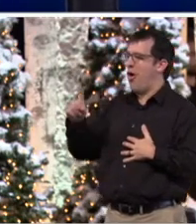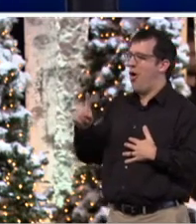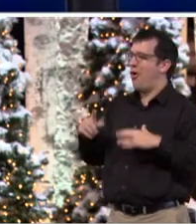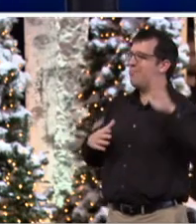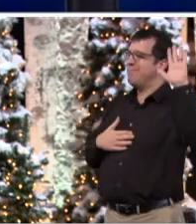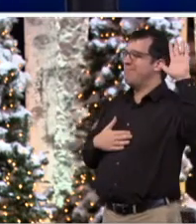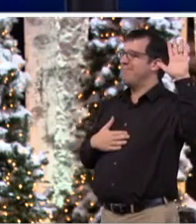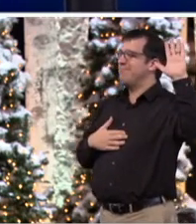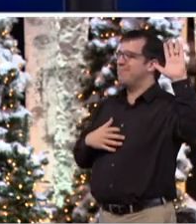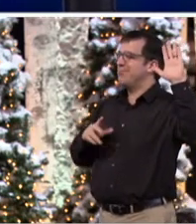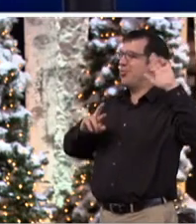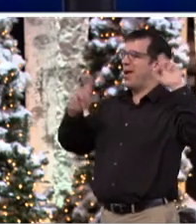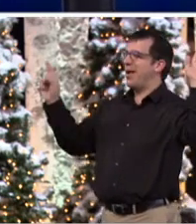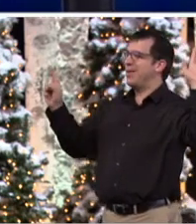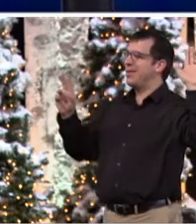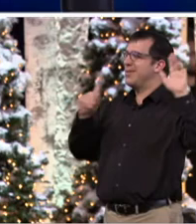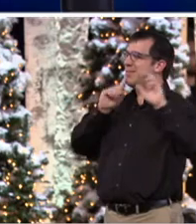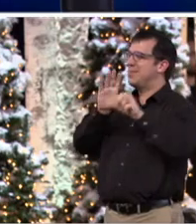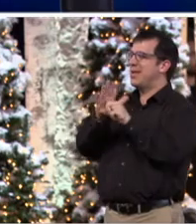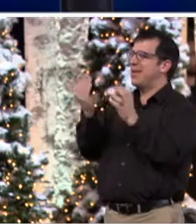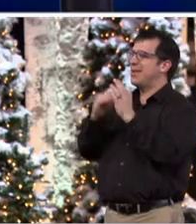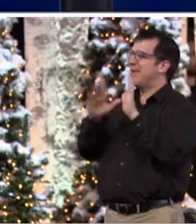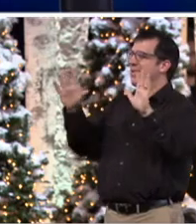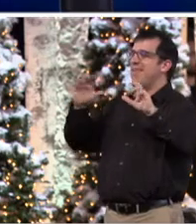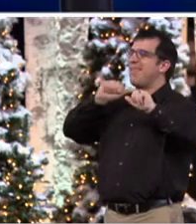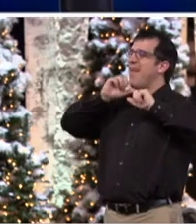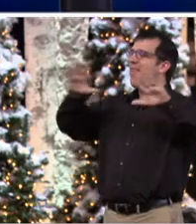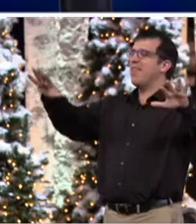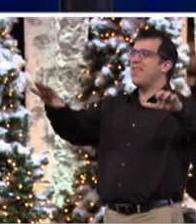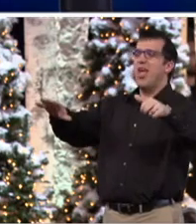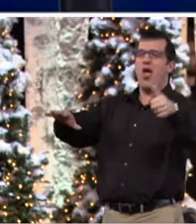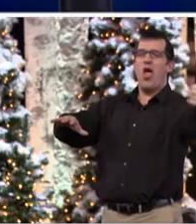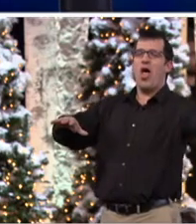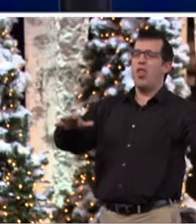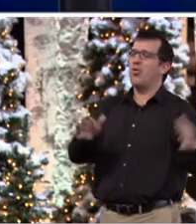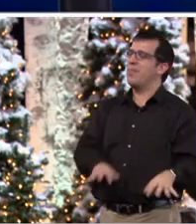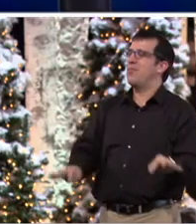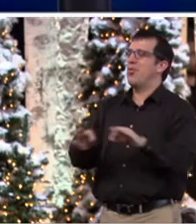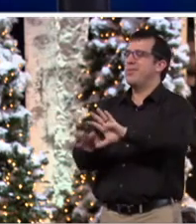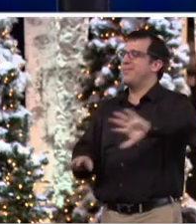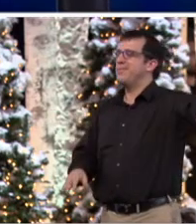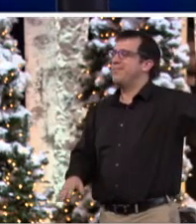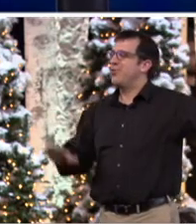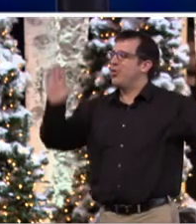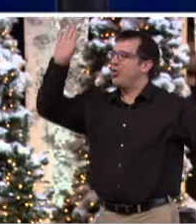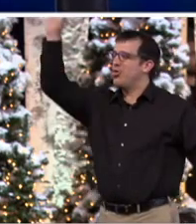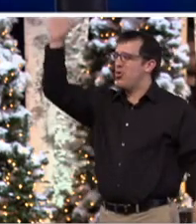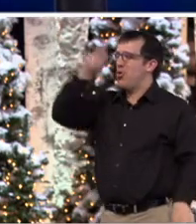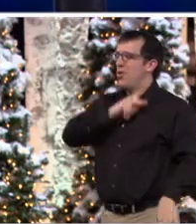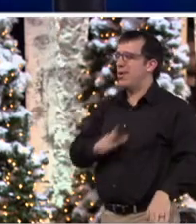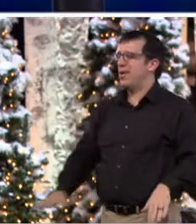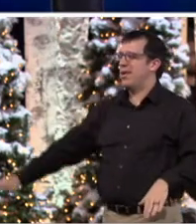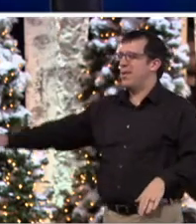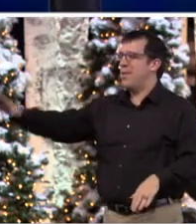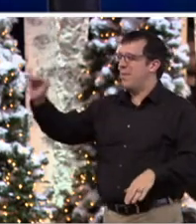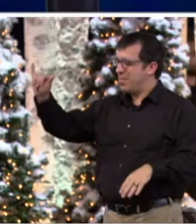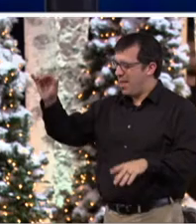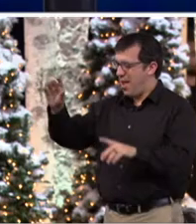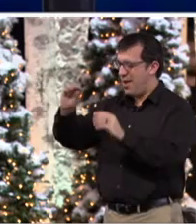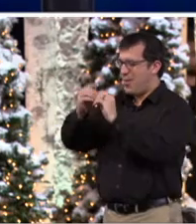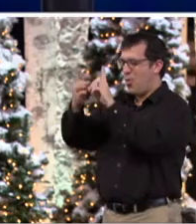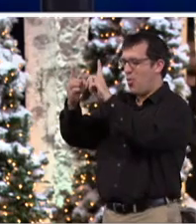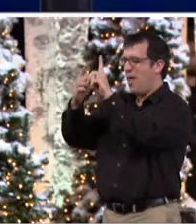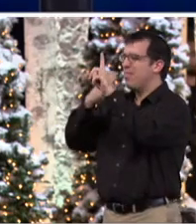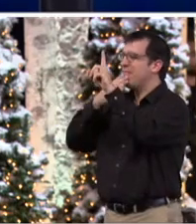all in. Nothing matters more than your kingdom. Thank you for the